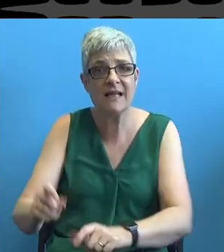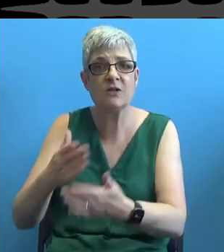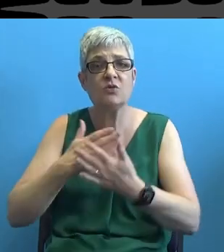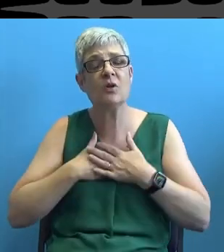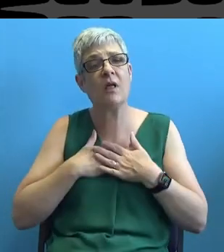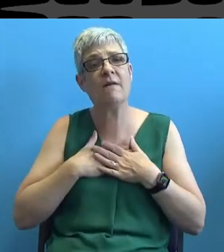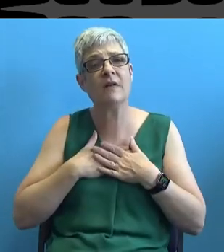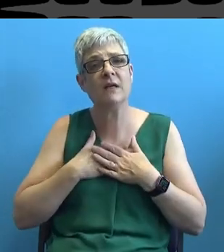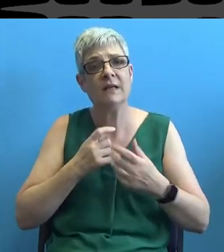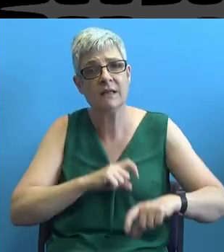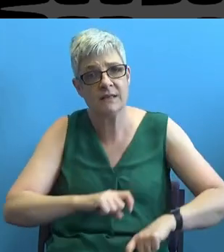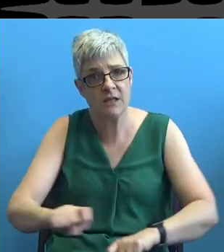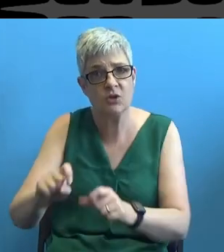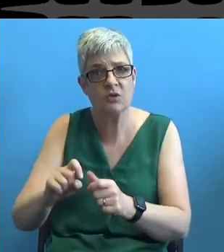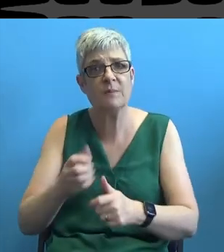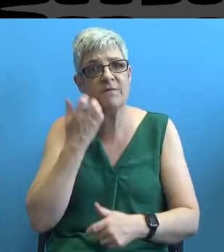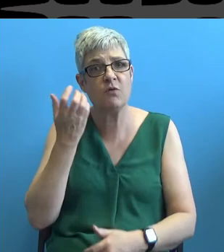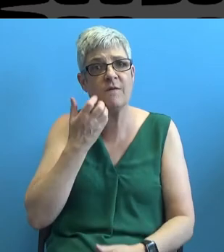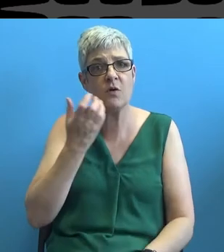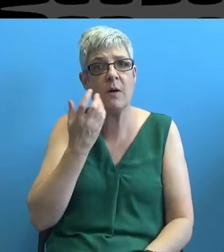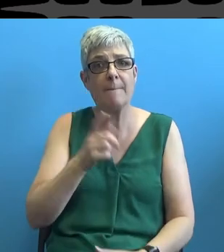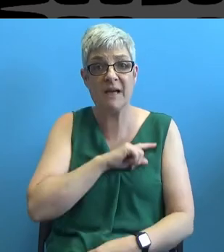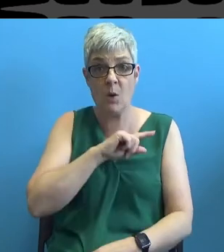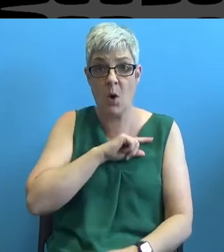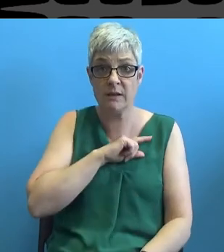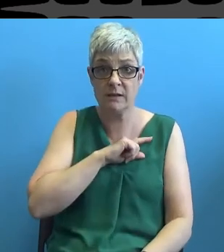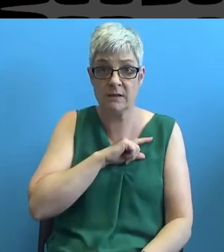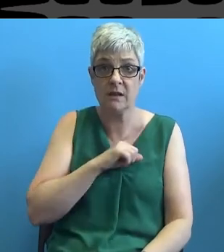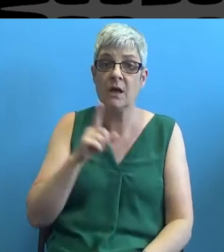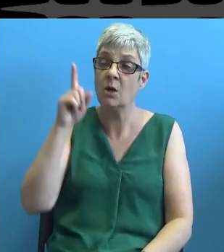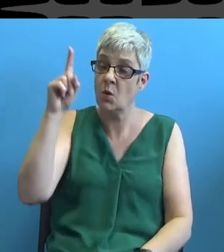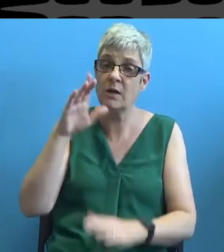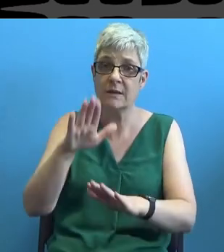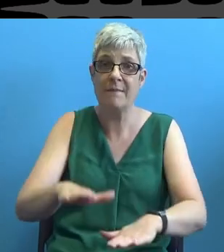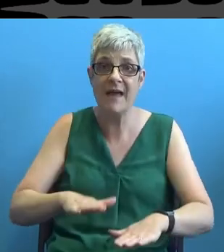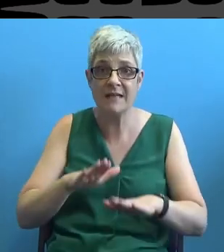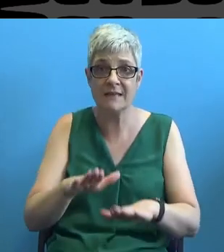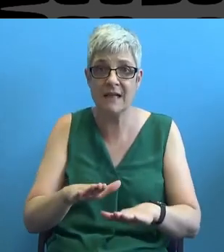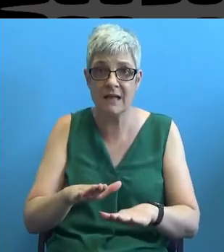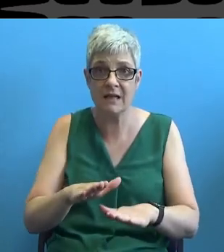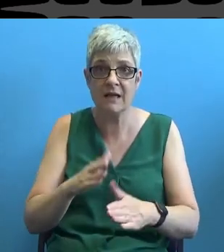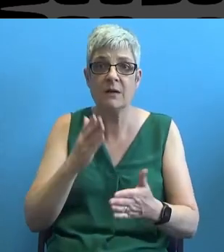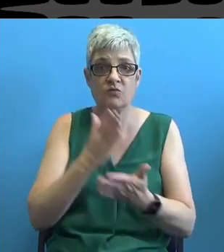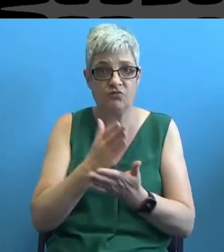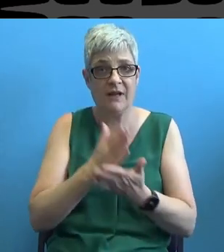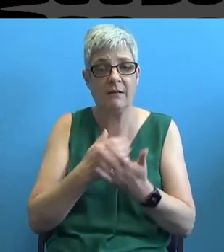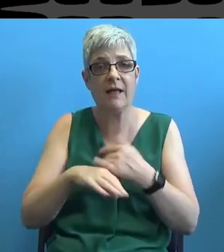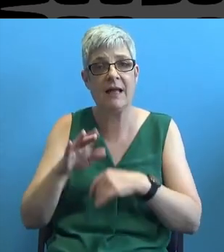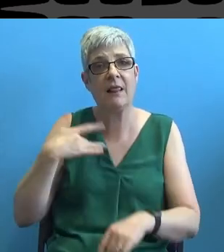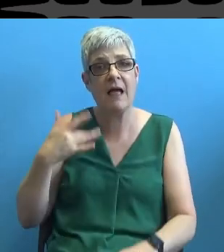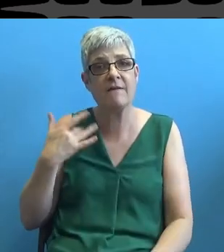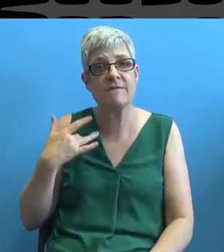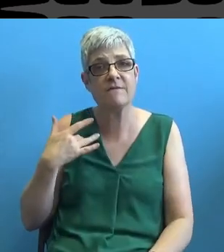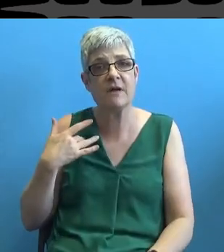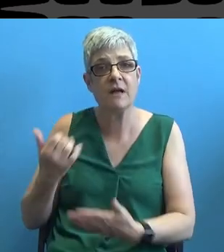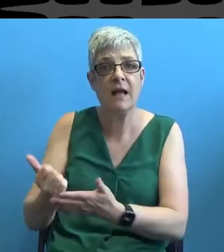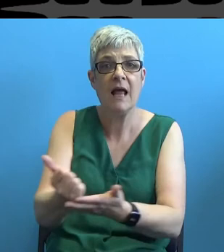to be fruitful for you because the mercy of God was real in his life. Help us